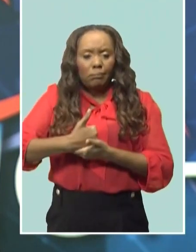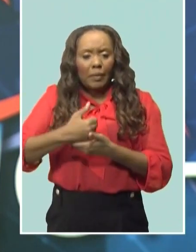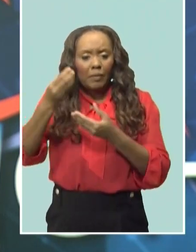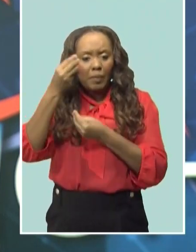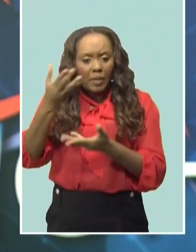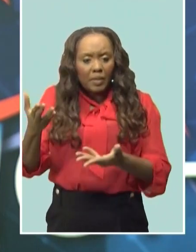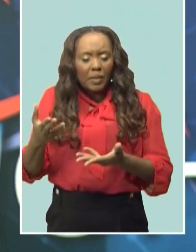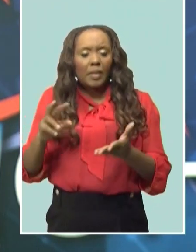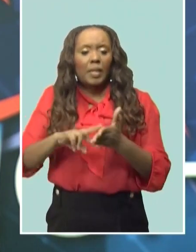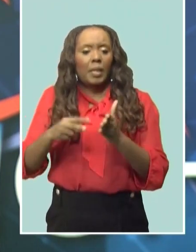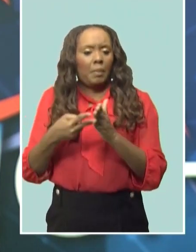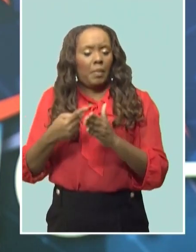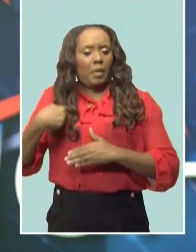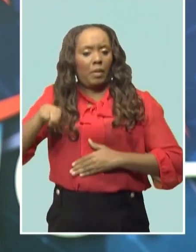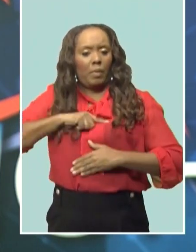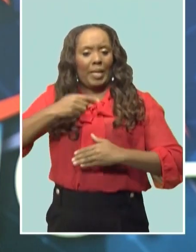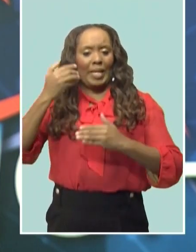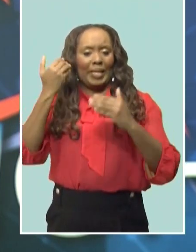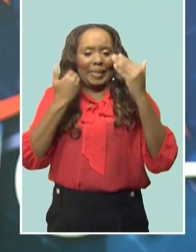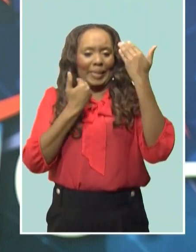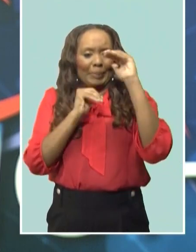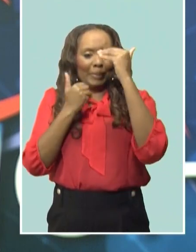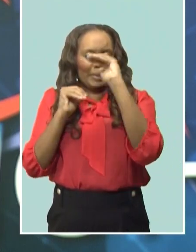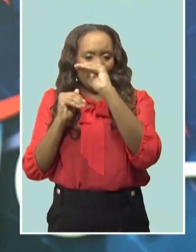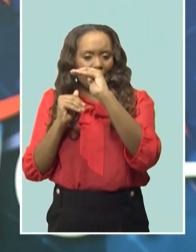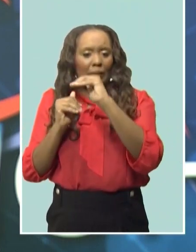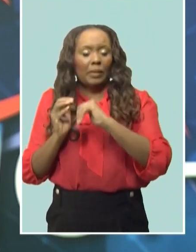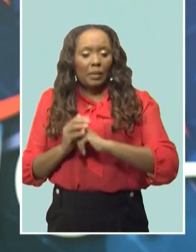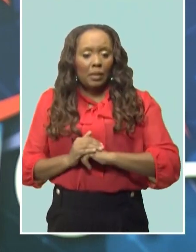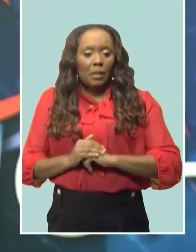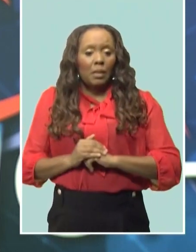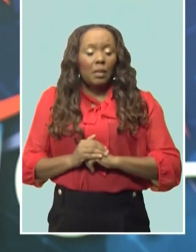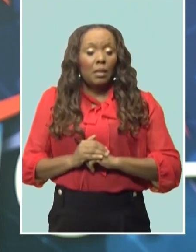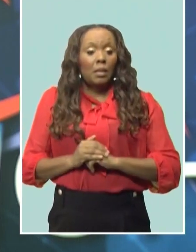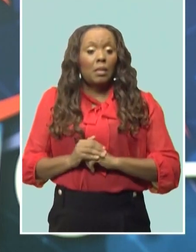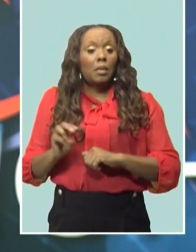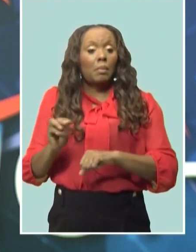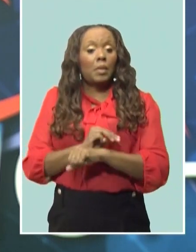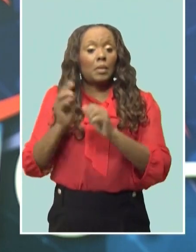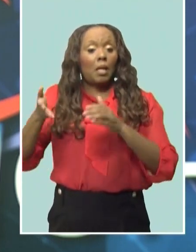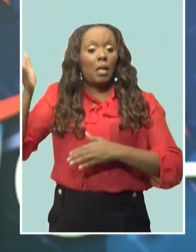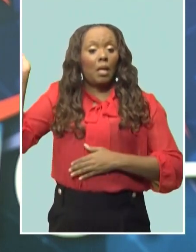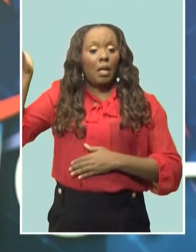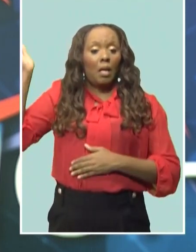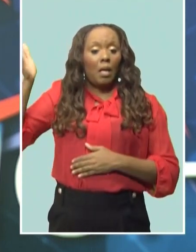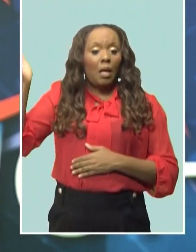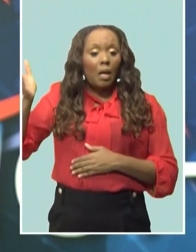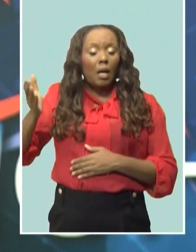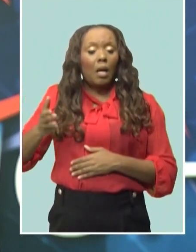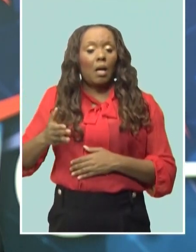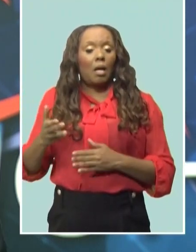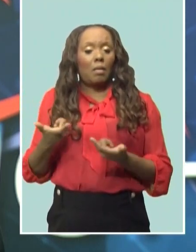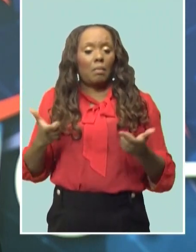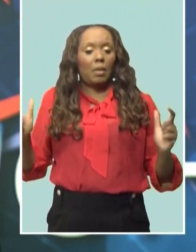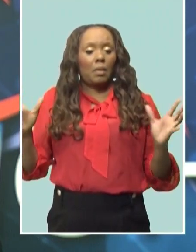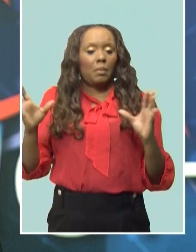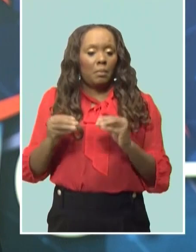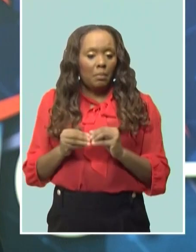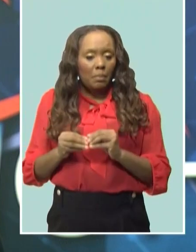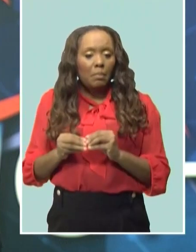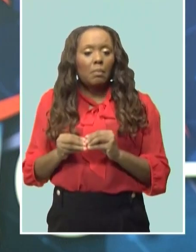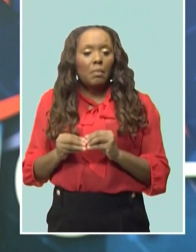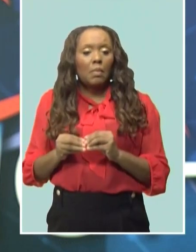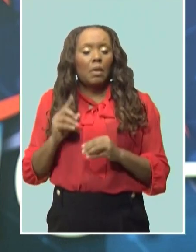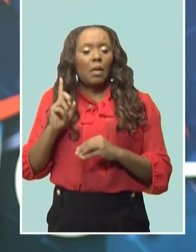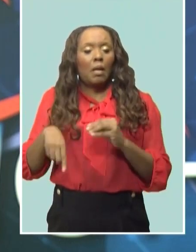to optimally manage the data collected. Mr. Ware was speaking at the start of a multi-stakeholder dialogue on national